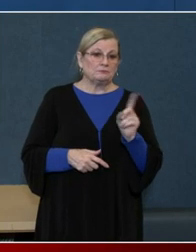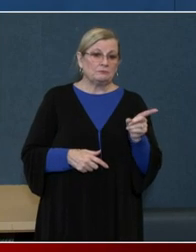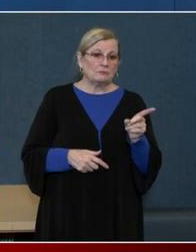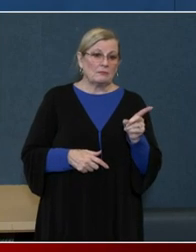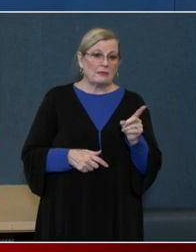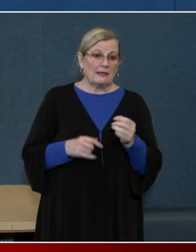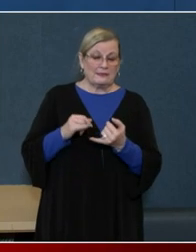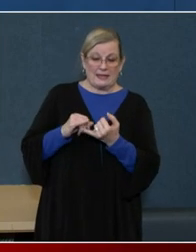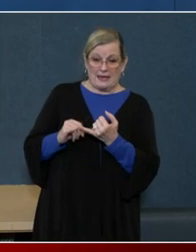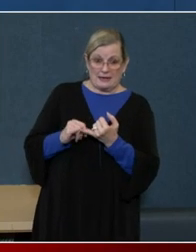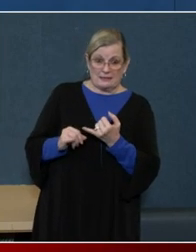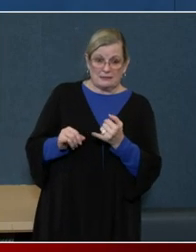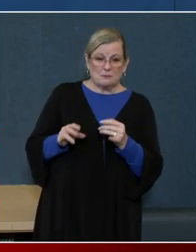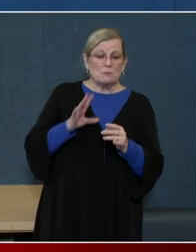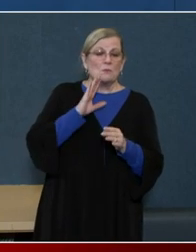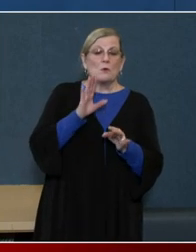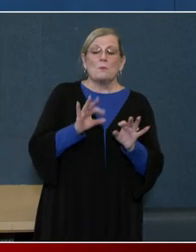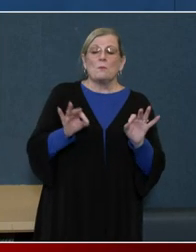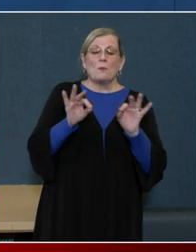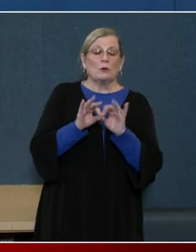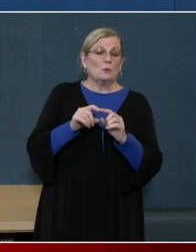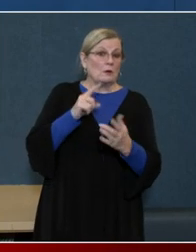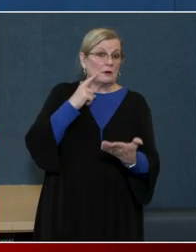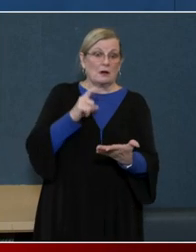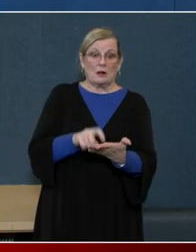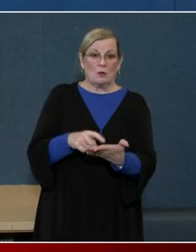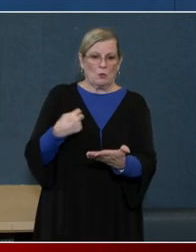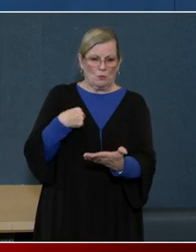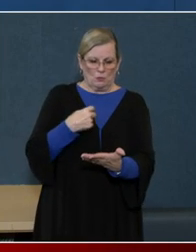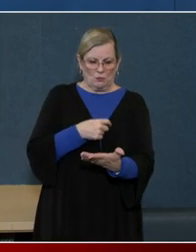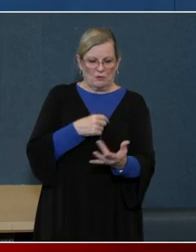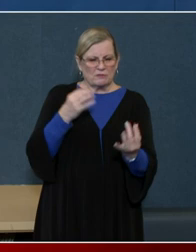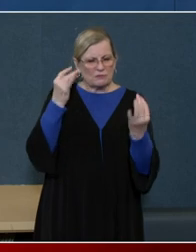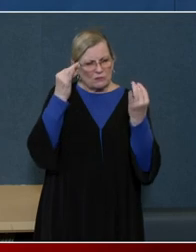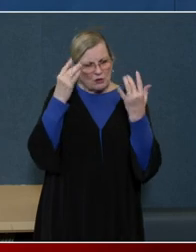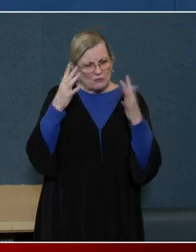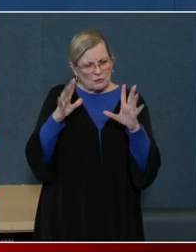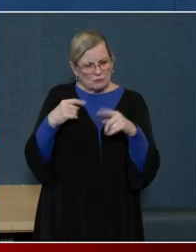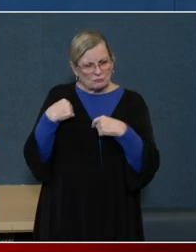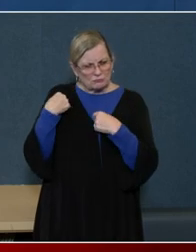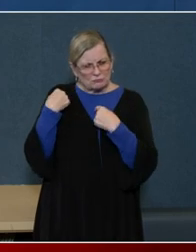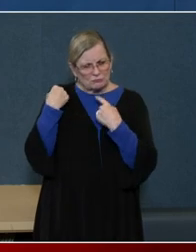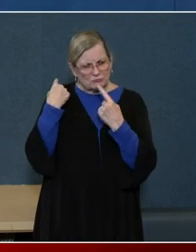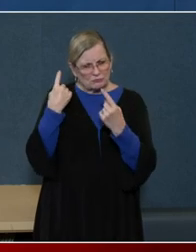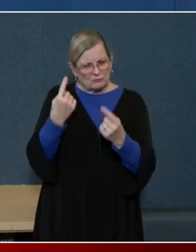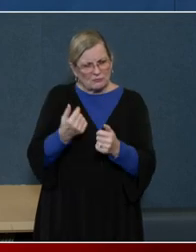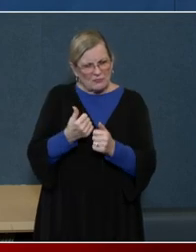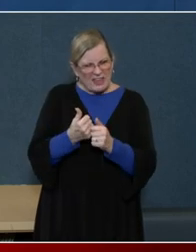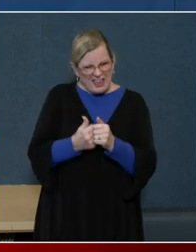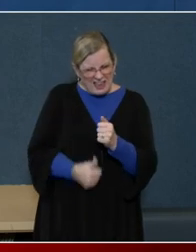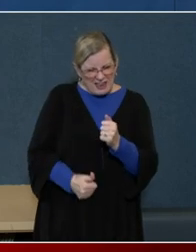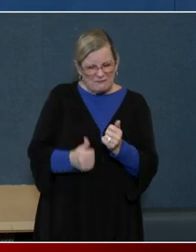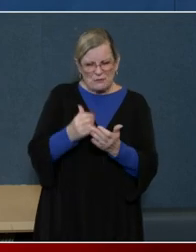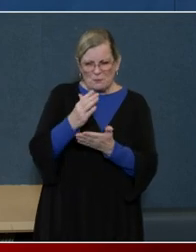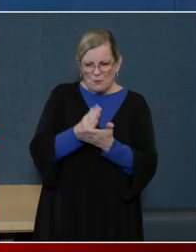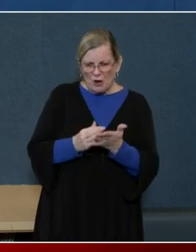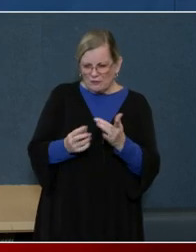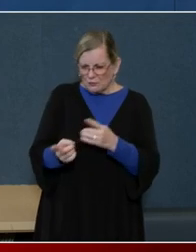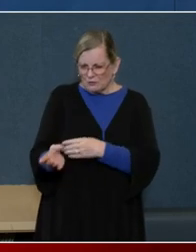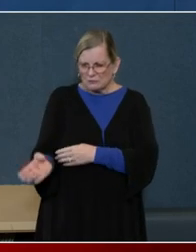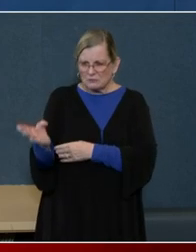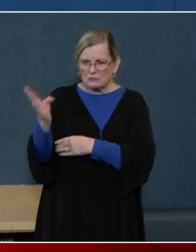It's important to note that we thought through every aspect of the day for our students. And we will schedule